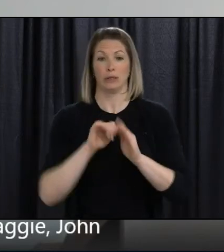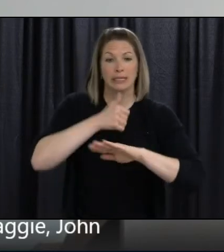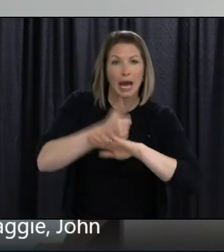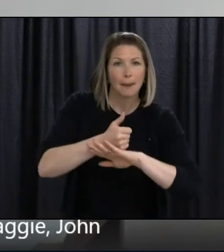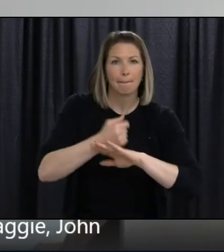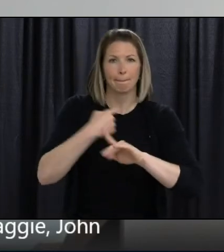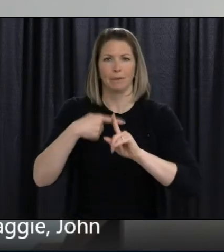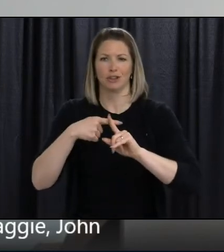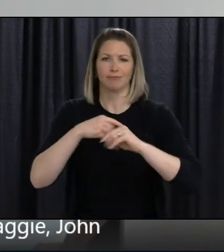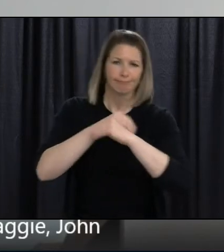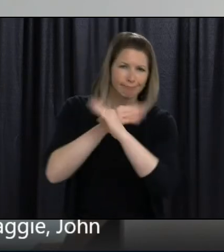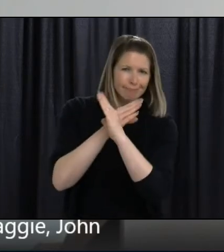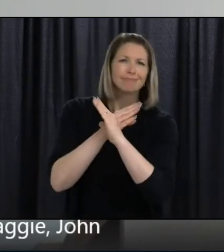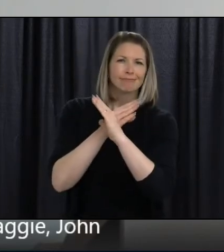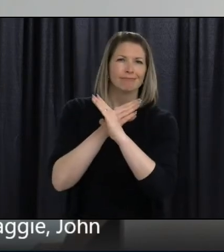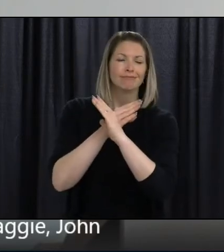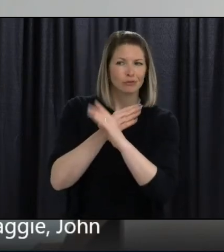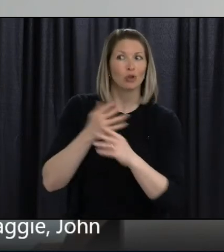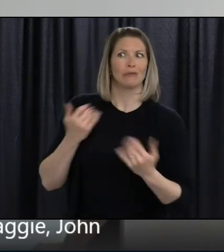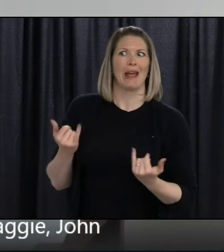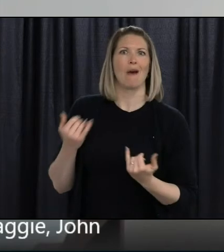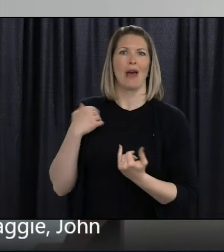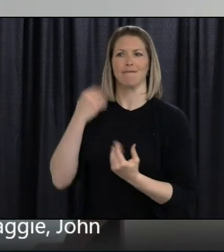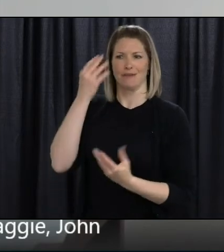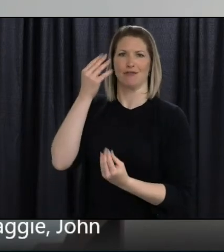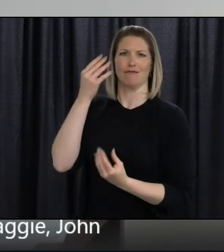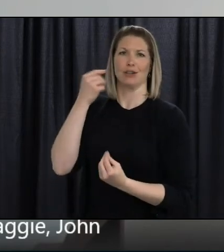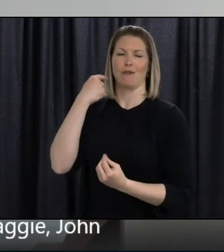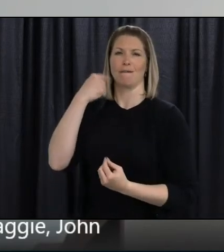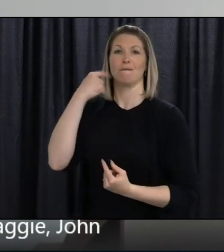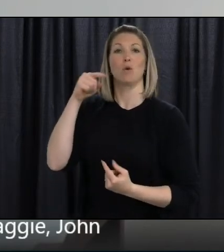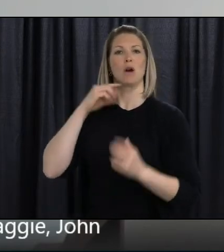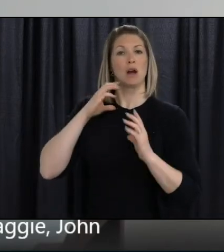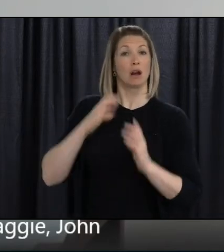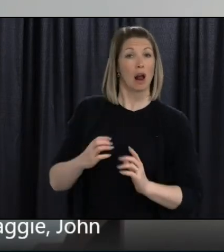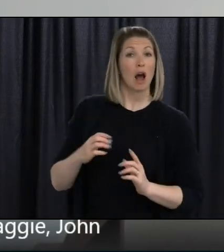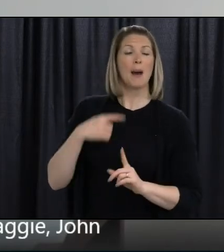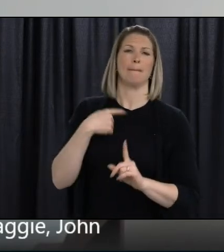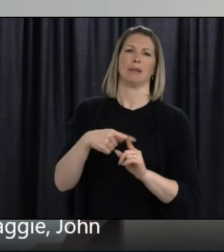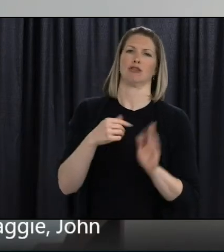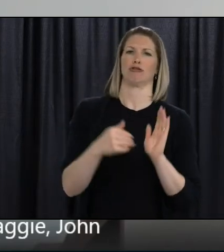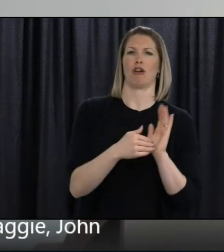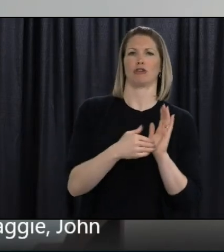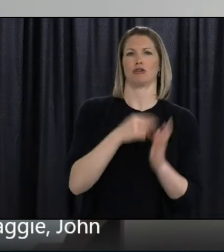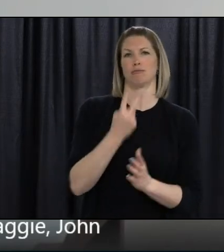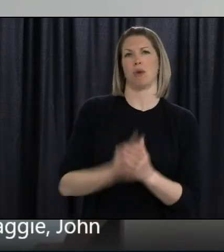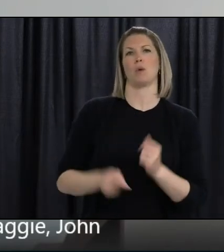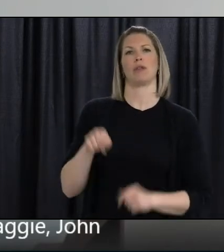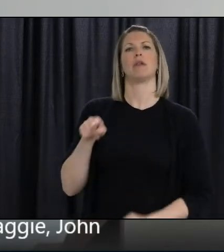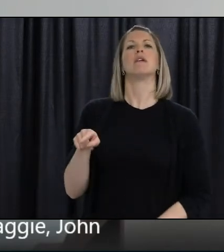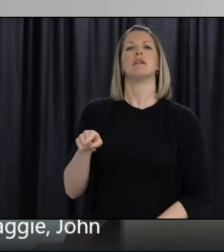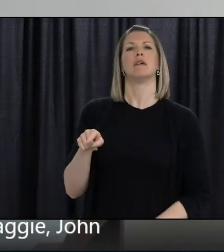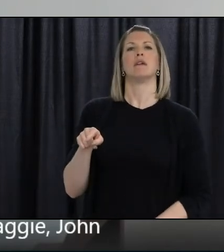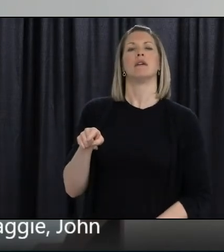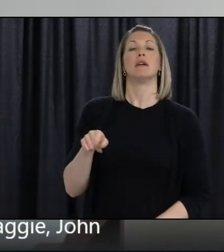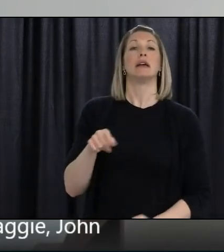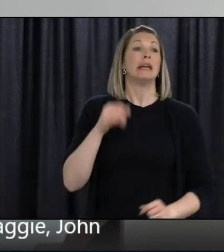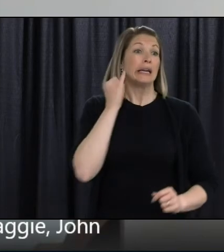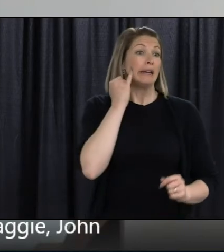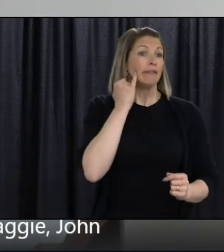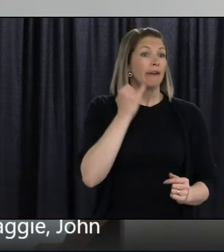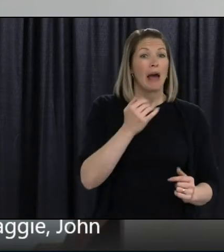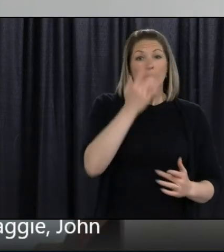Again, if you have concerns about other non-COVID related health matters, 811 is there to deal with it.